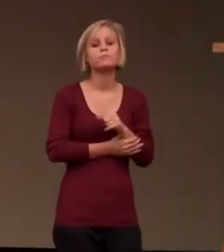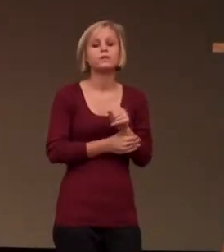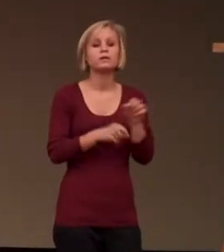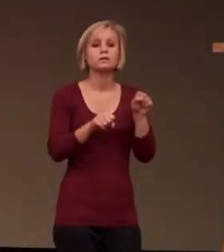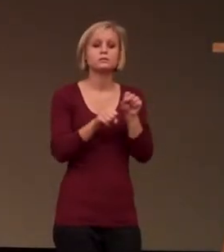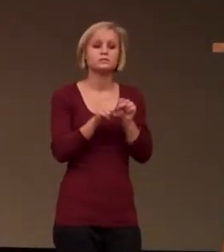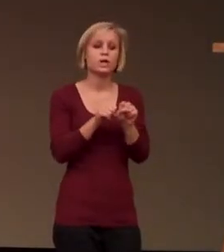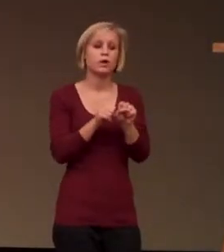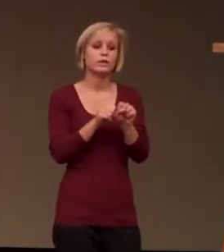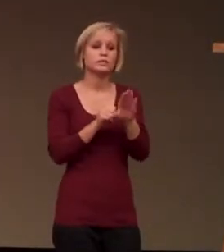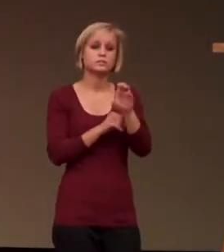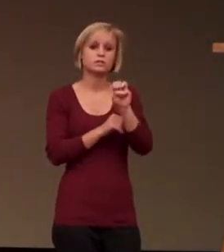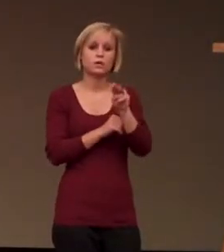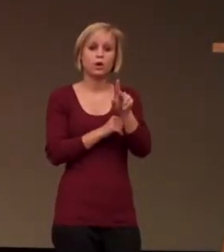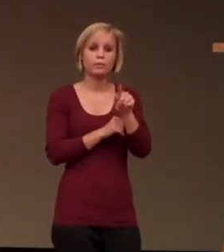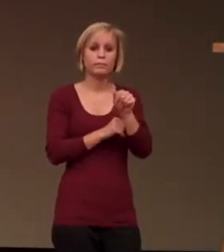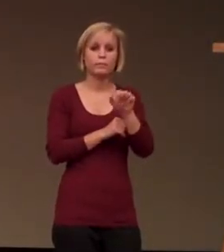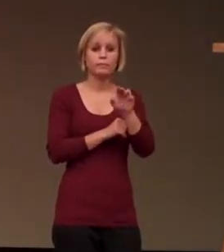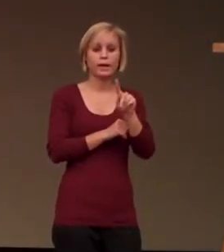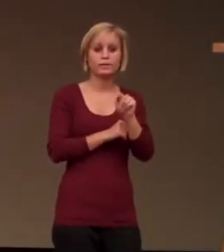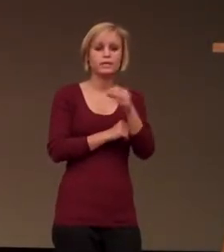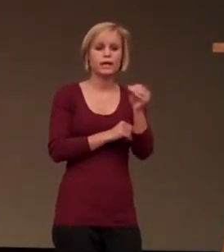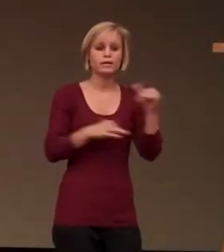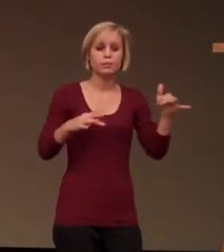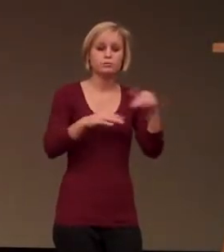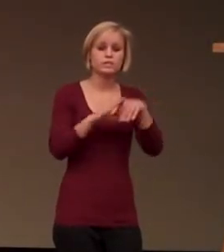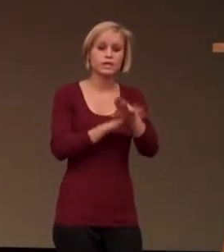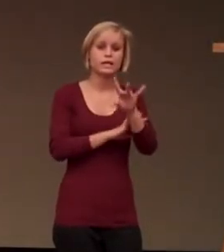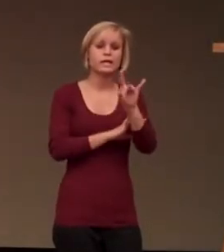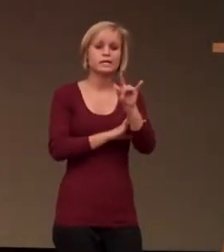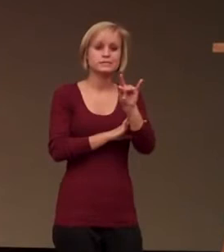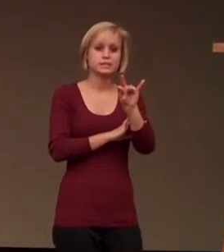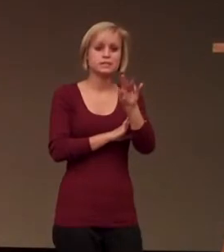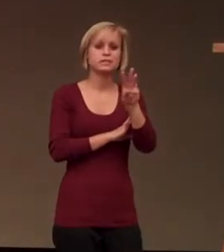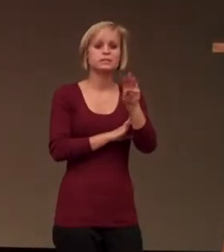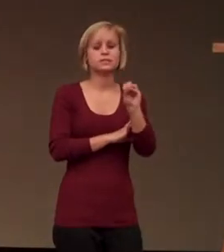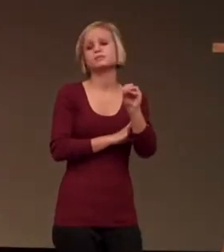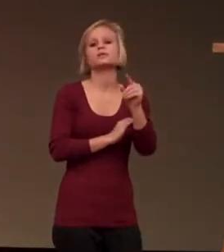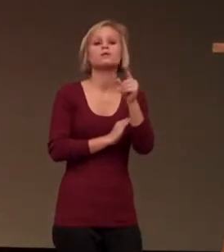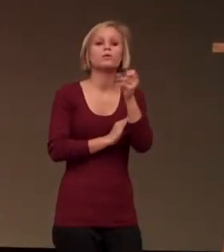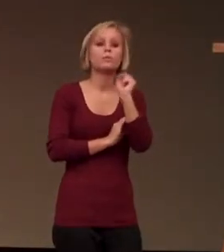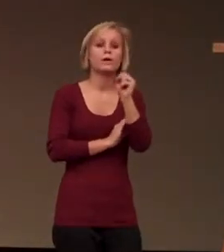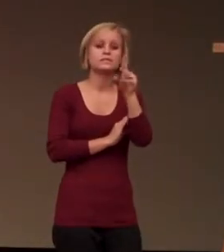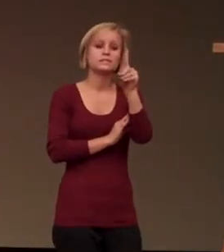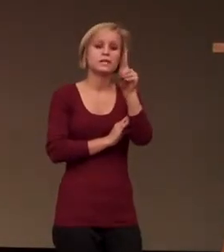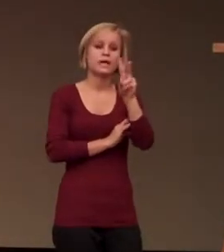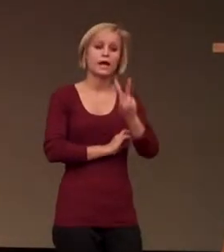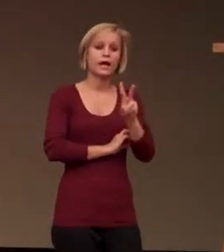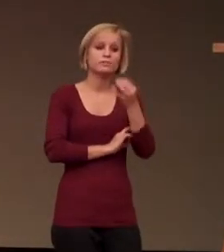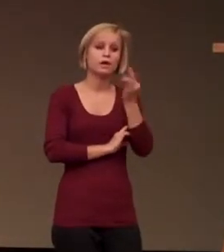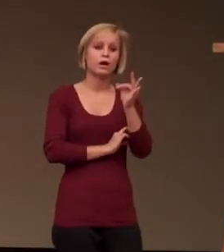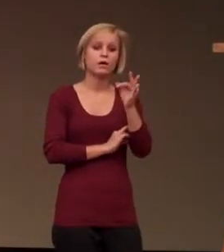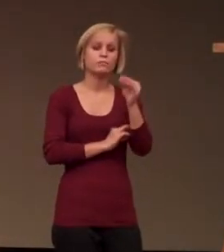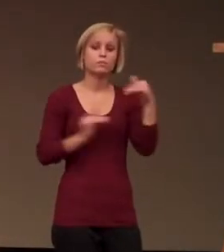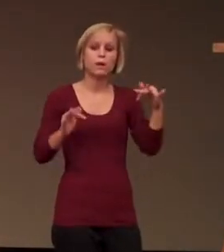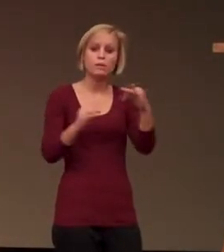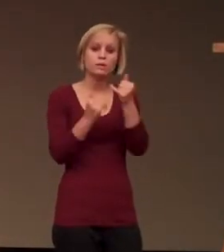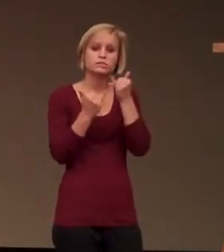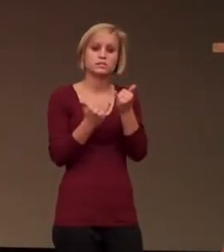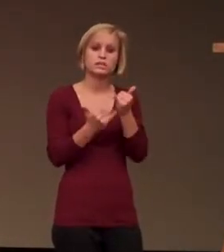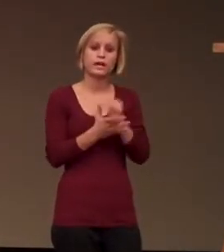So it's compact, but the population in 1860 was half of the population today.